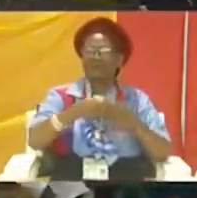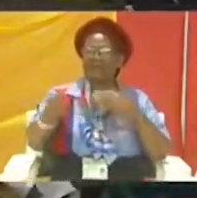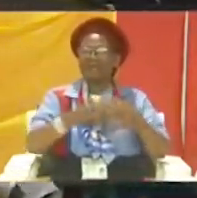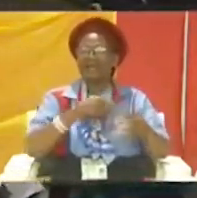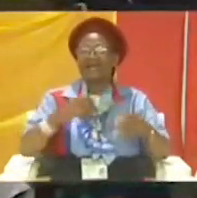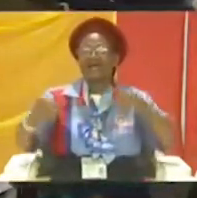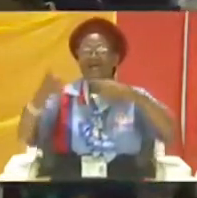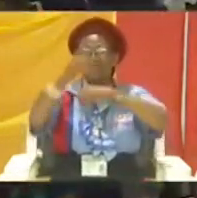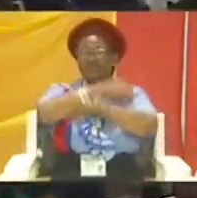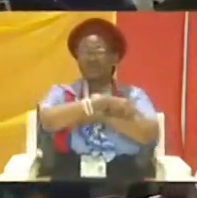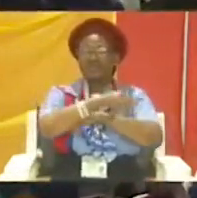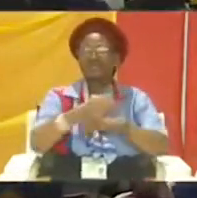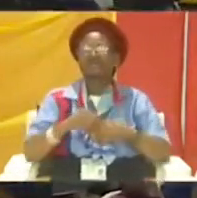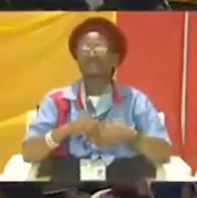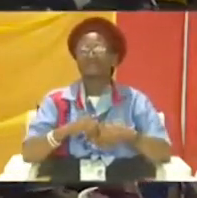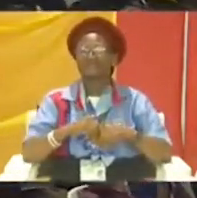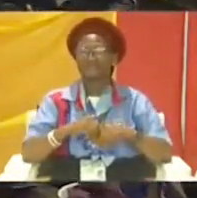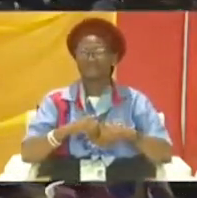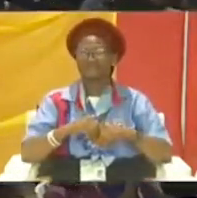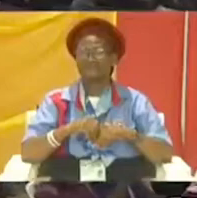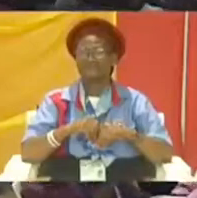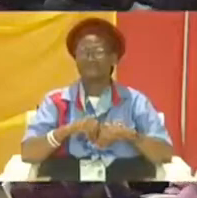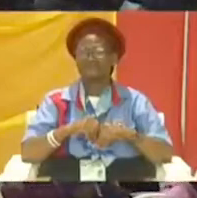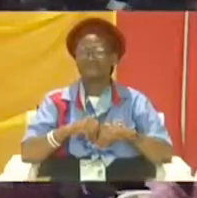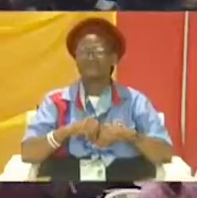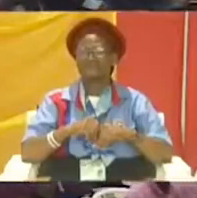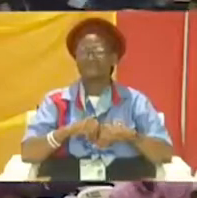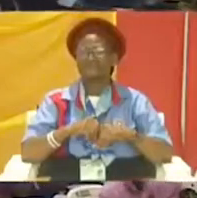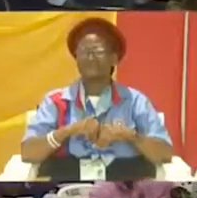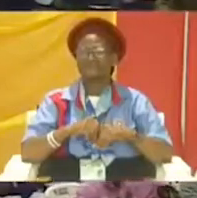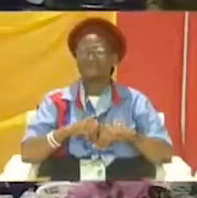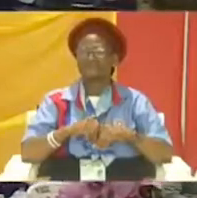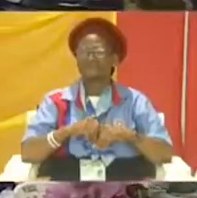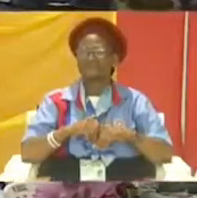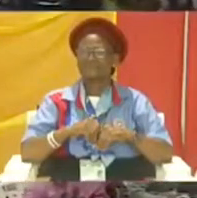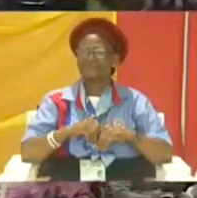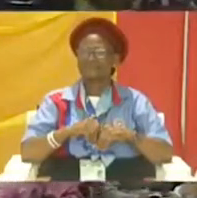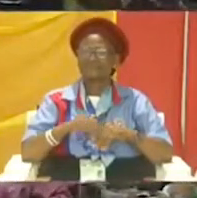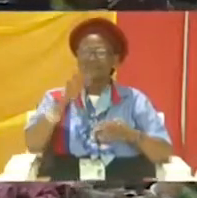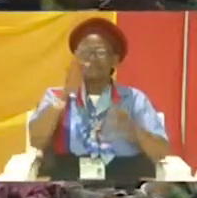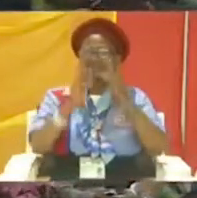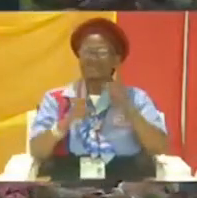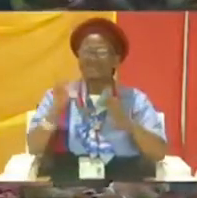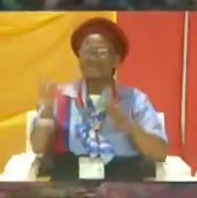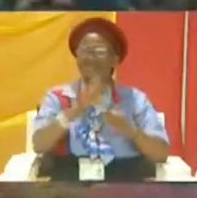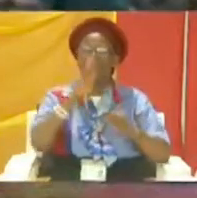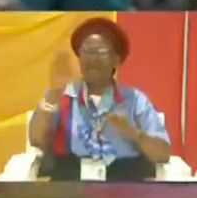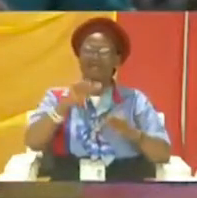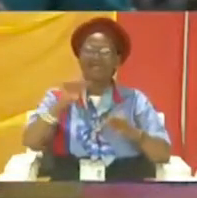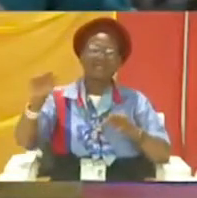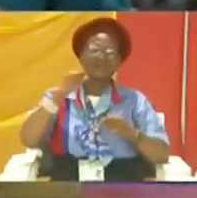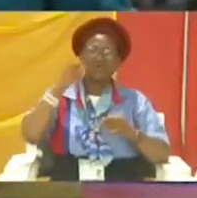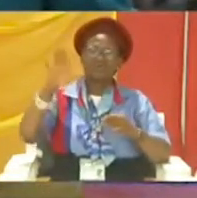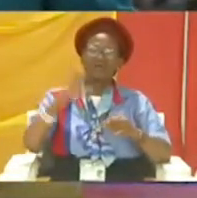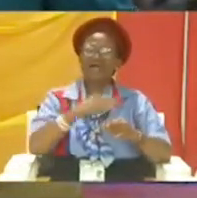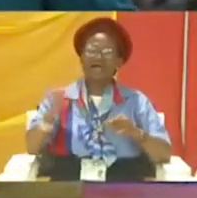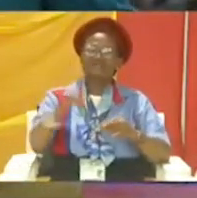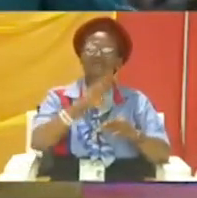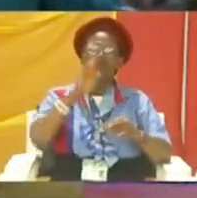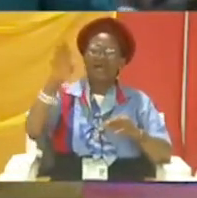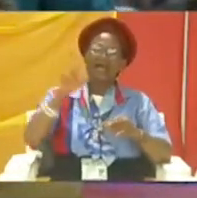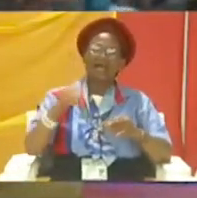If you are a woman and you are married to a